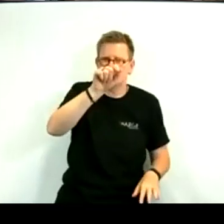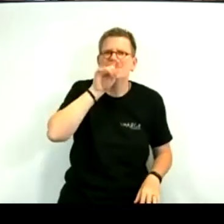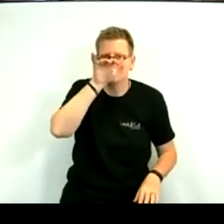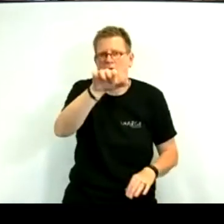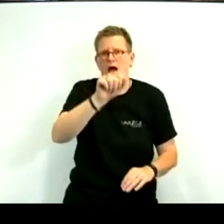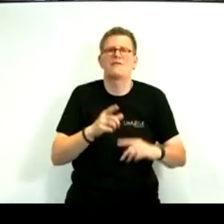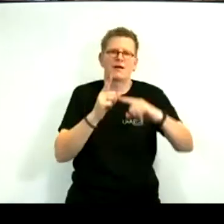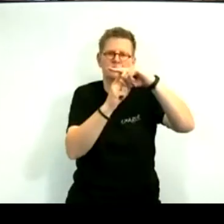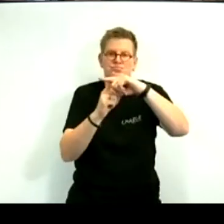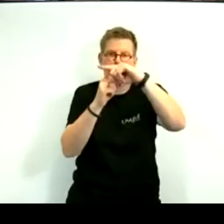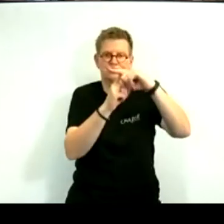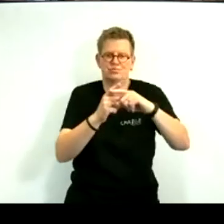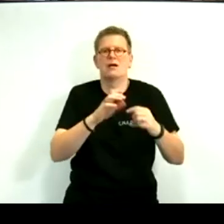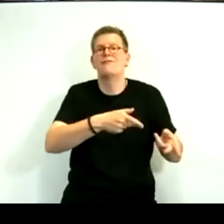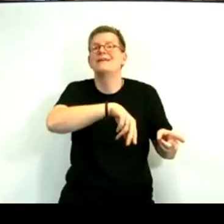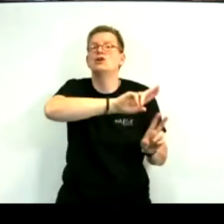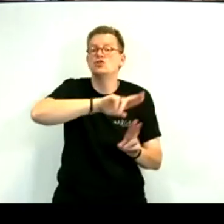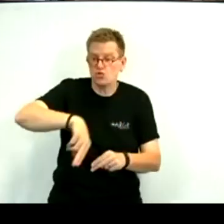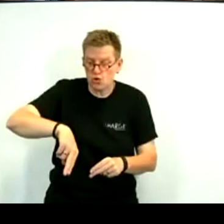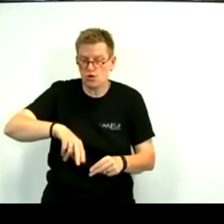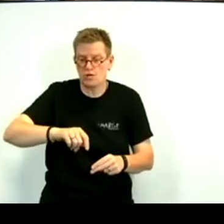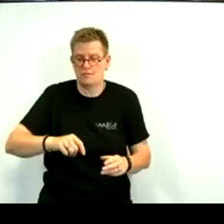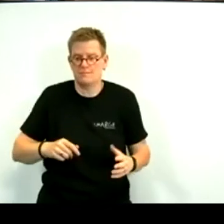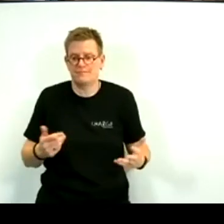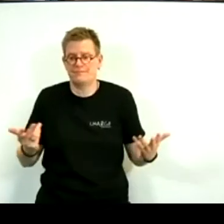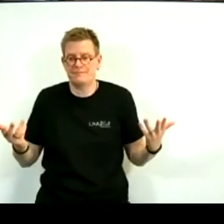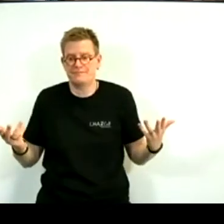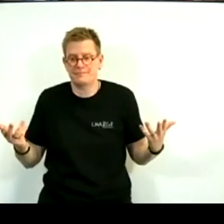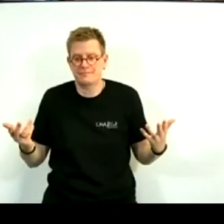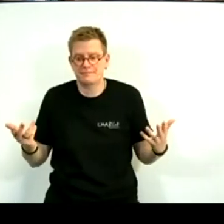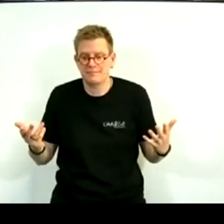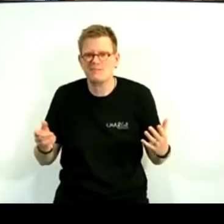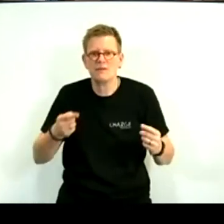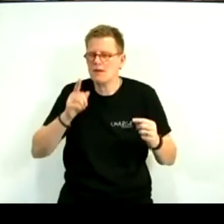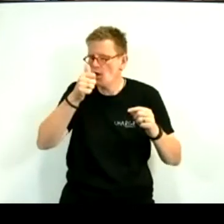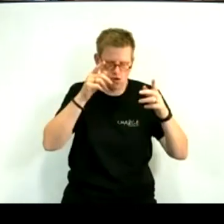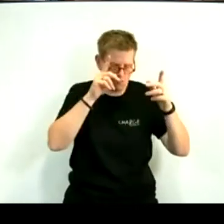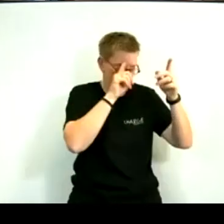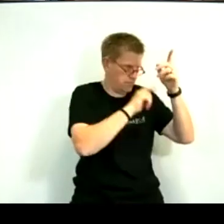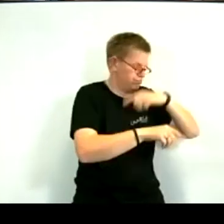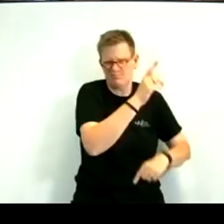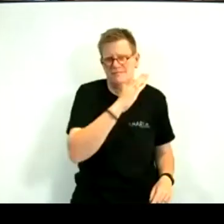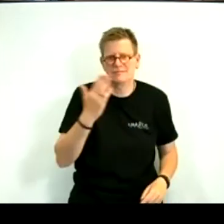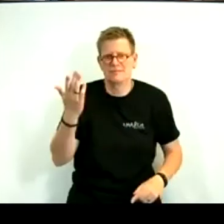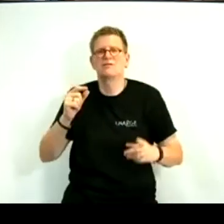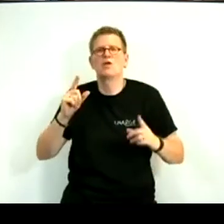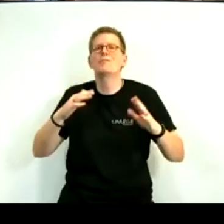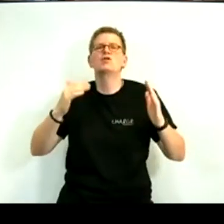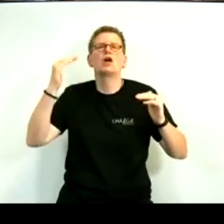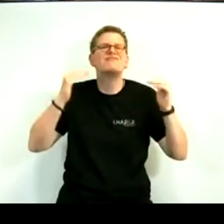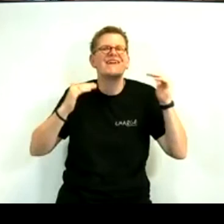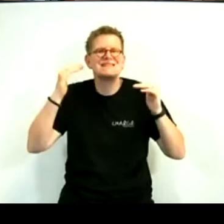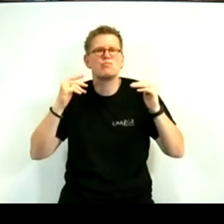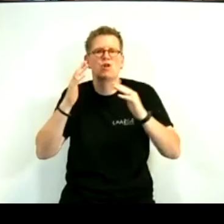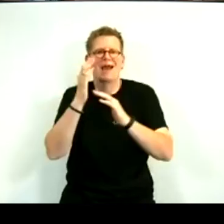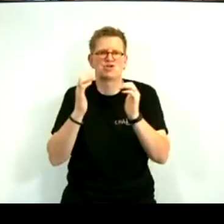back, my eyes go over here and I lose her. It's my vestibular system that keeps my eyes